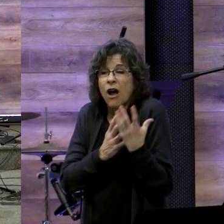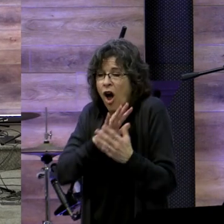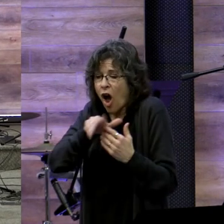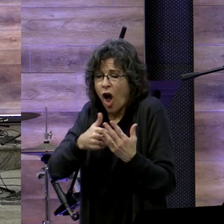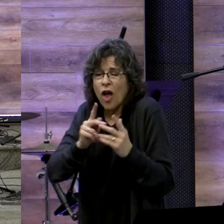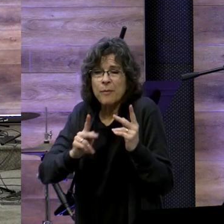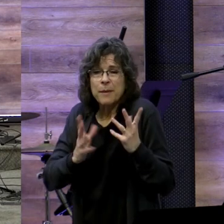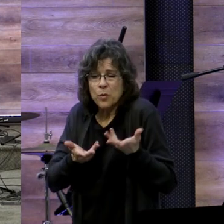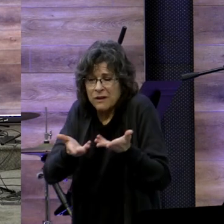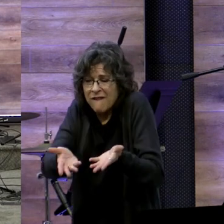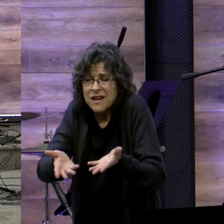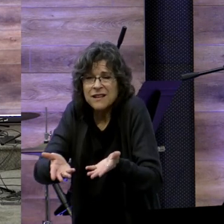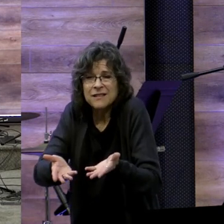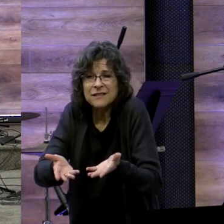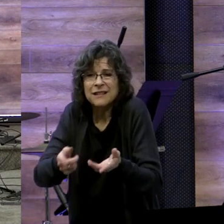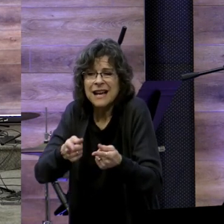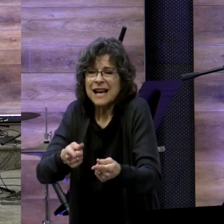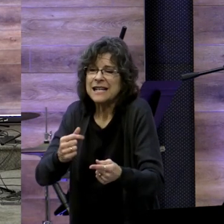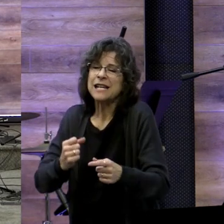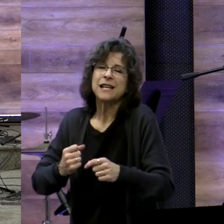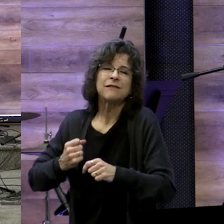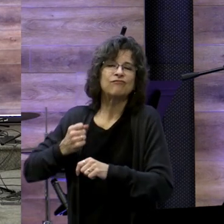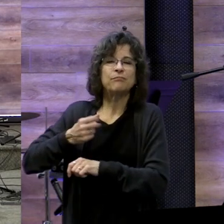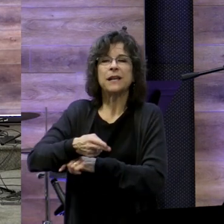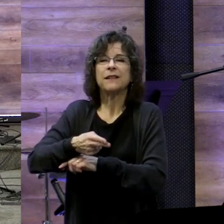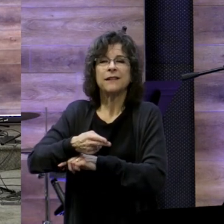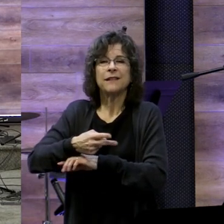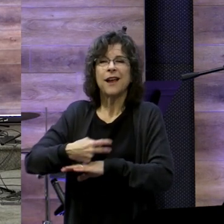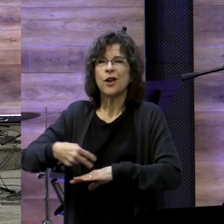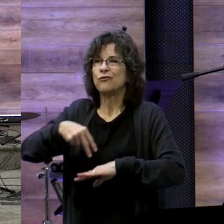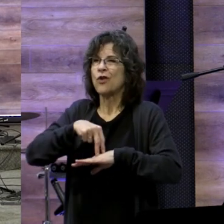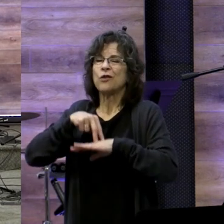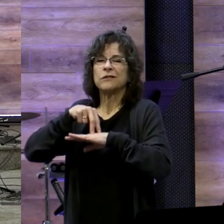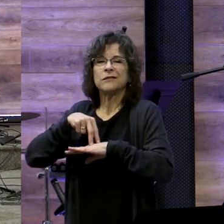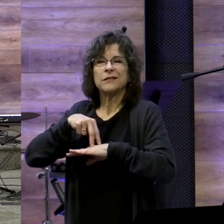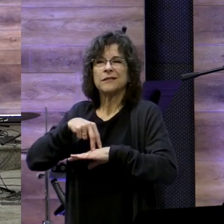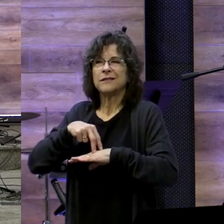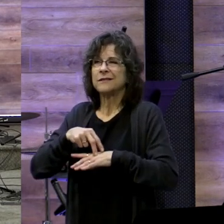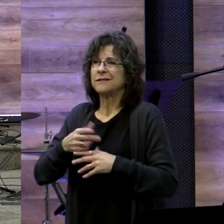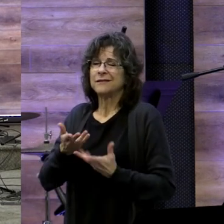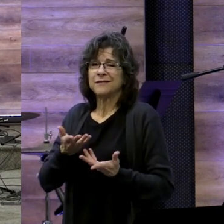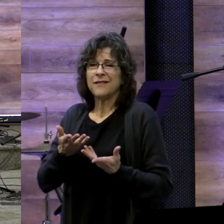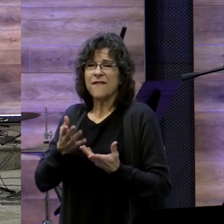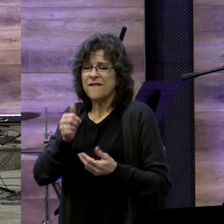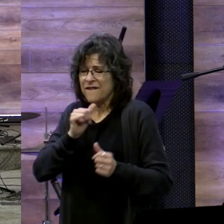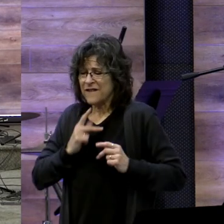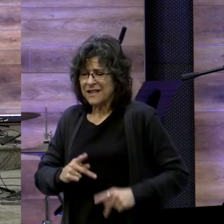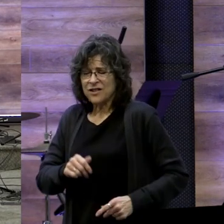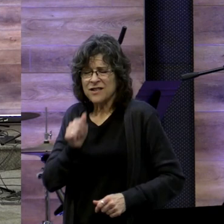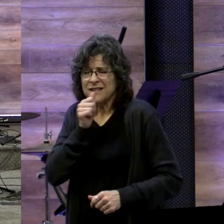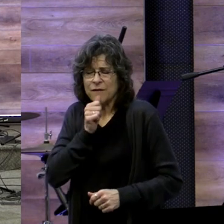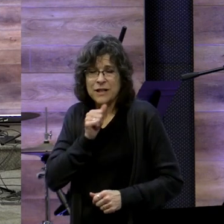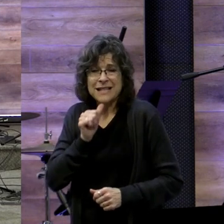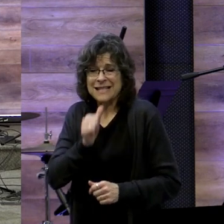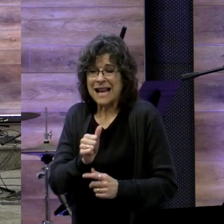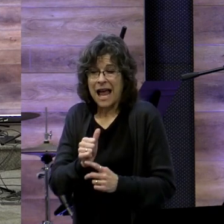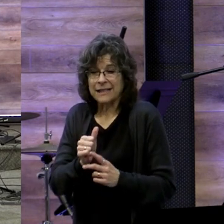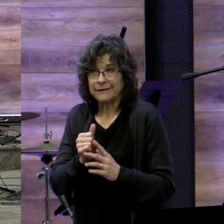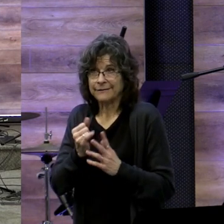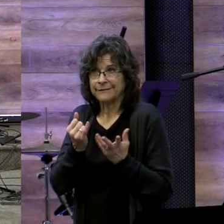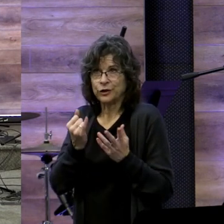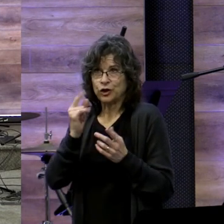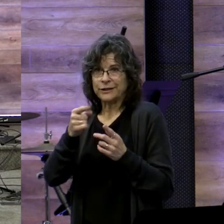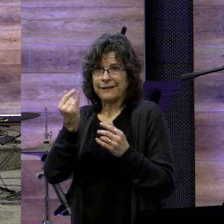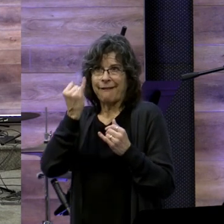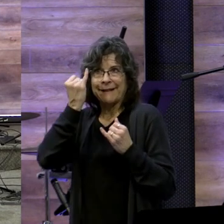God, suffering's not a philosophical idea. It's a very real thing that he's experienced. Why did he do that? He did